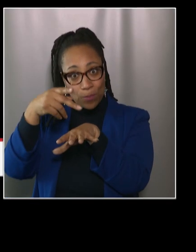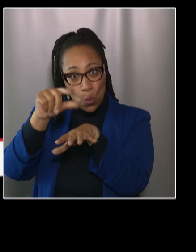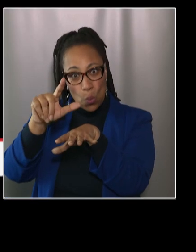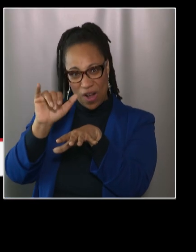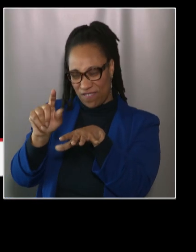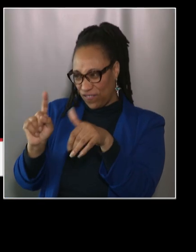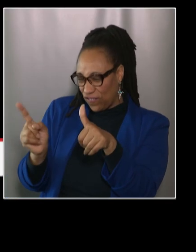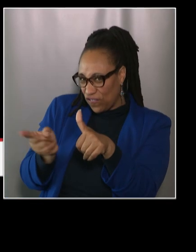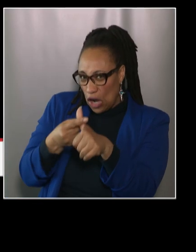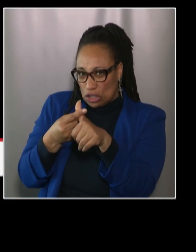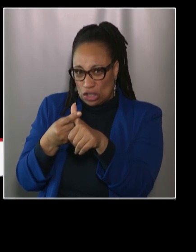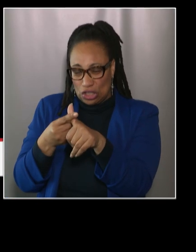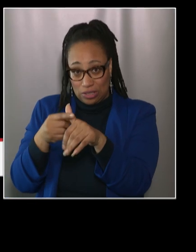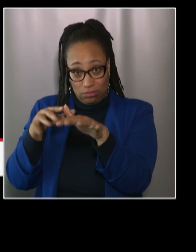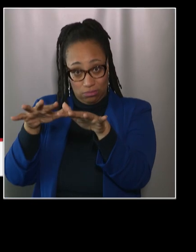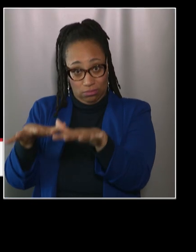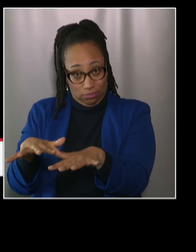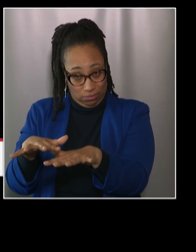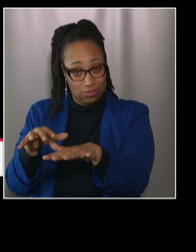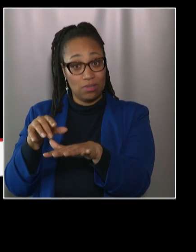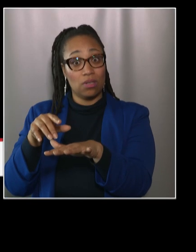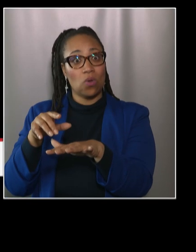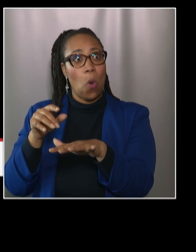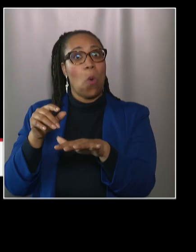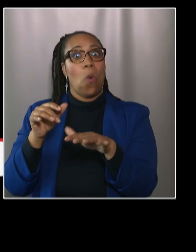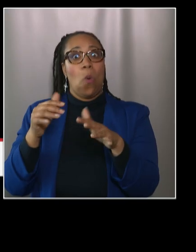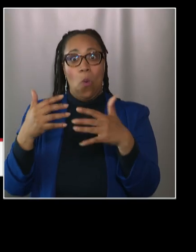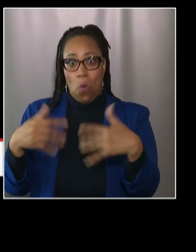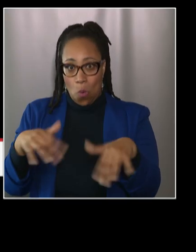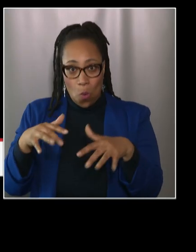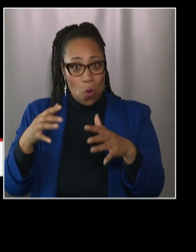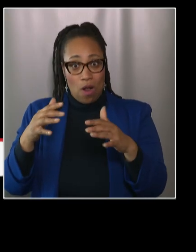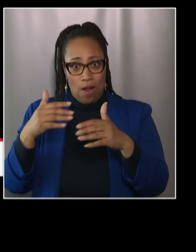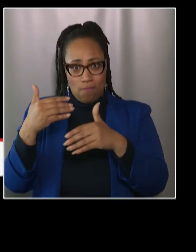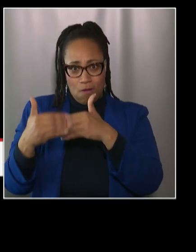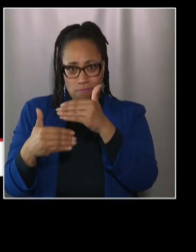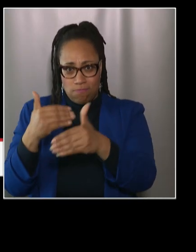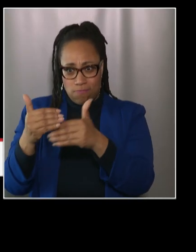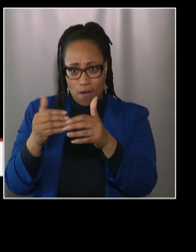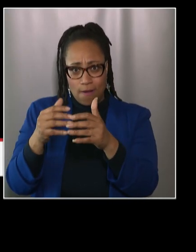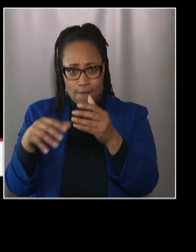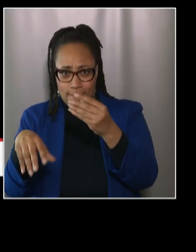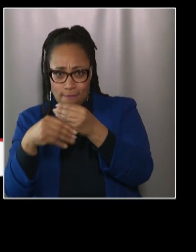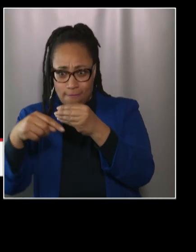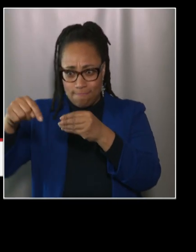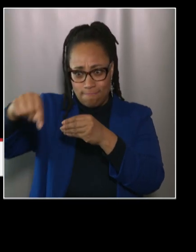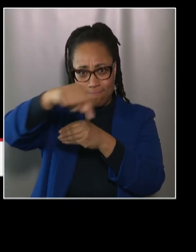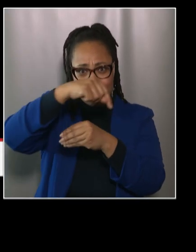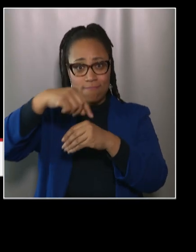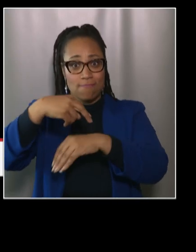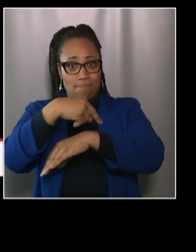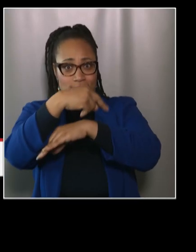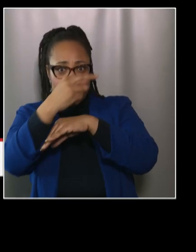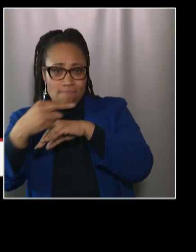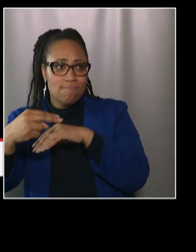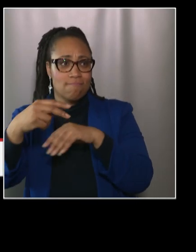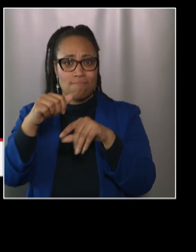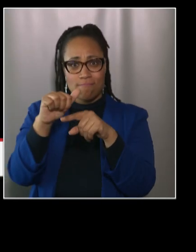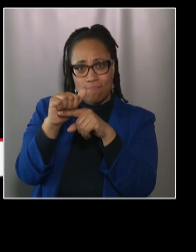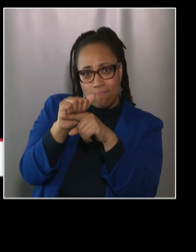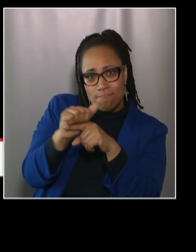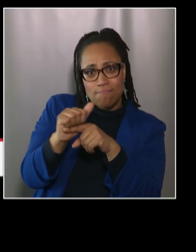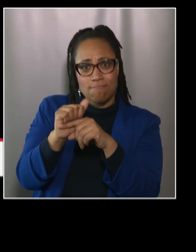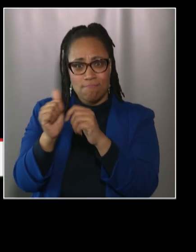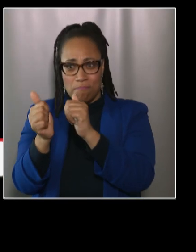50 meters, allowing the facility to support competitive swim meets, as well as daily swim practices and access for residents